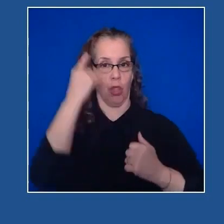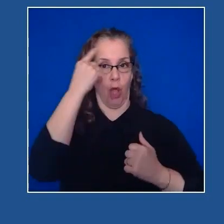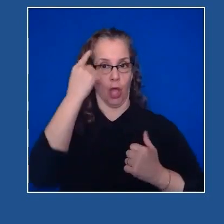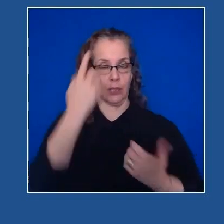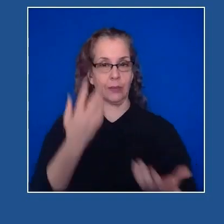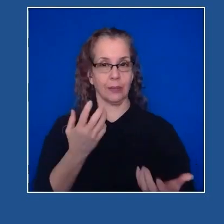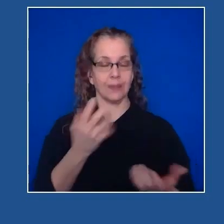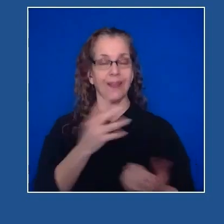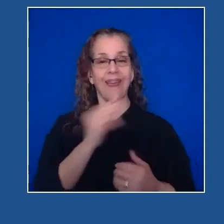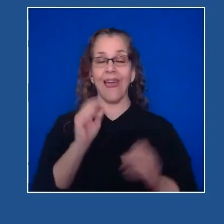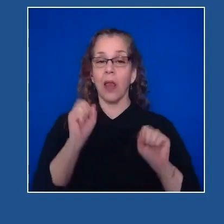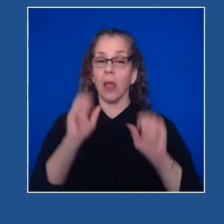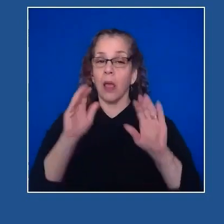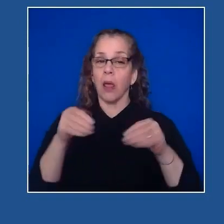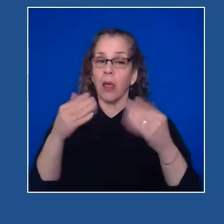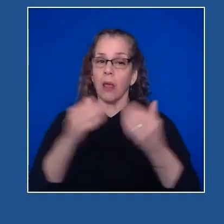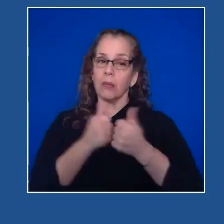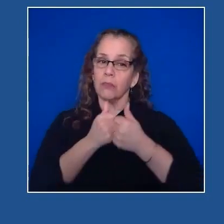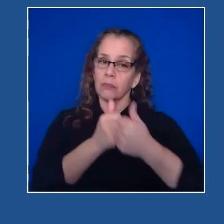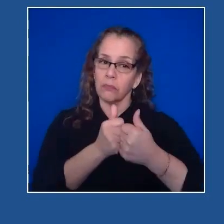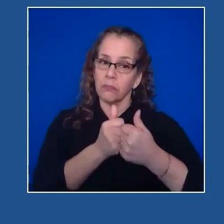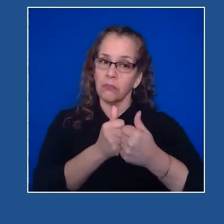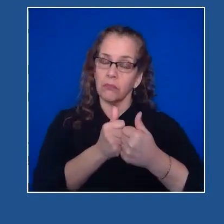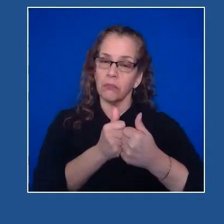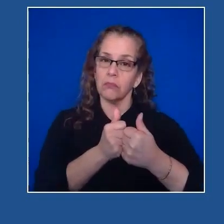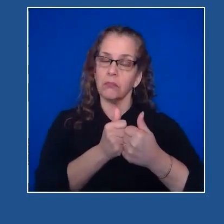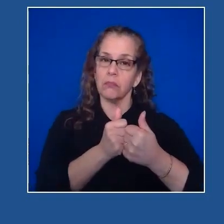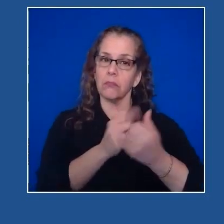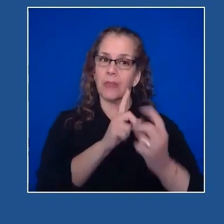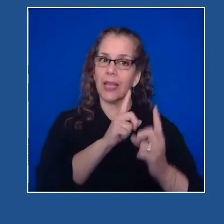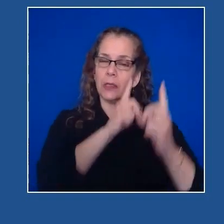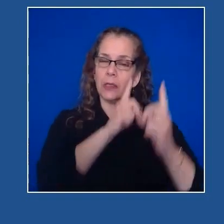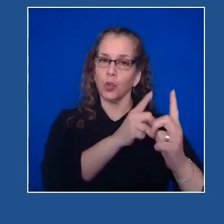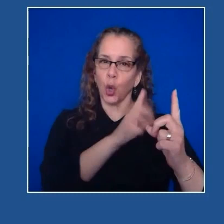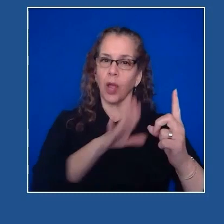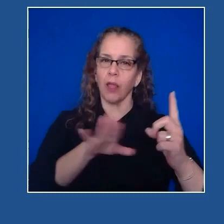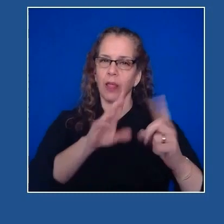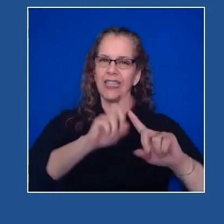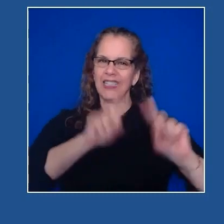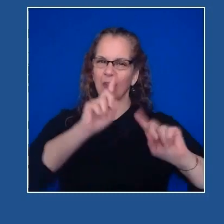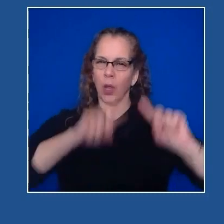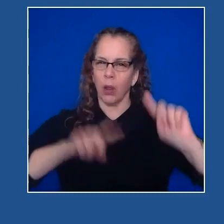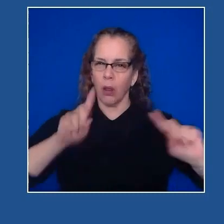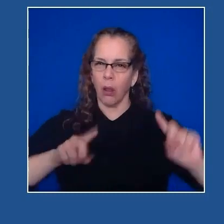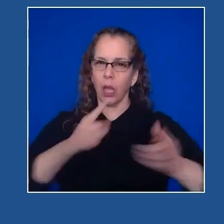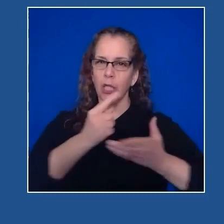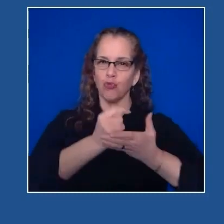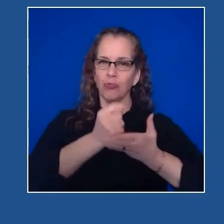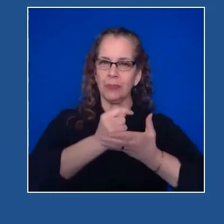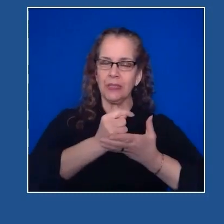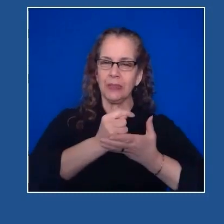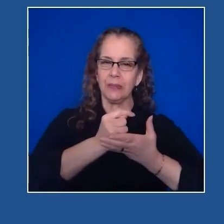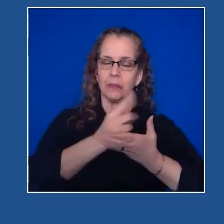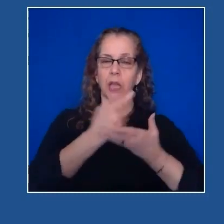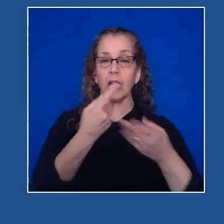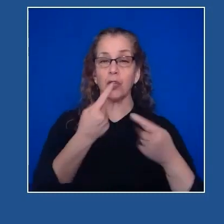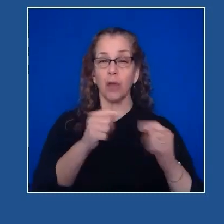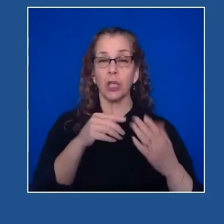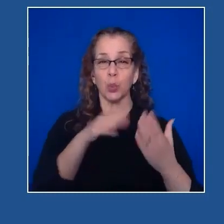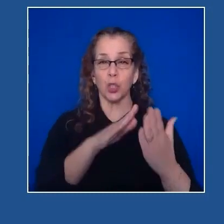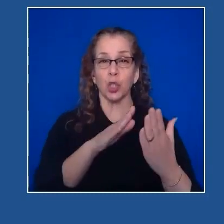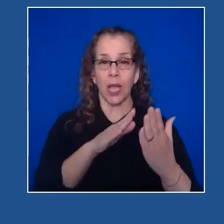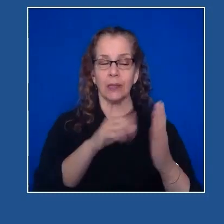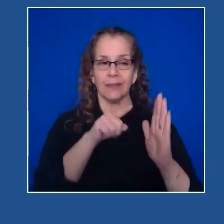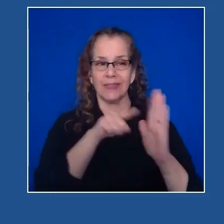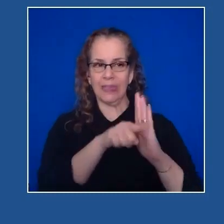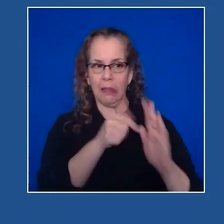we can track and target each of these different dimensions in treatment to try to address suicidal thinking